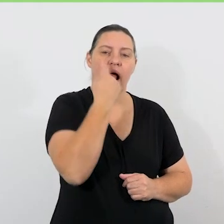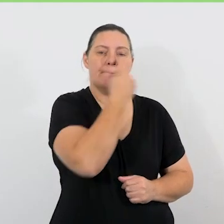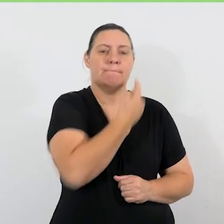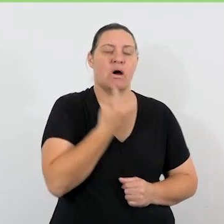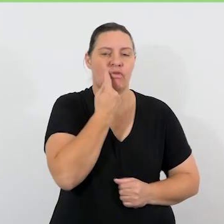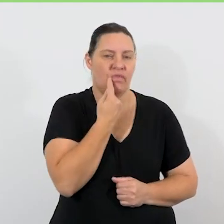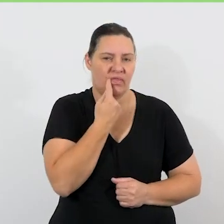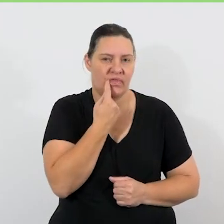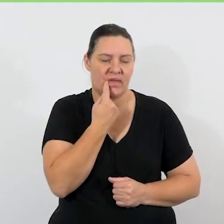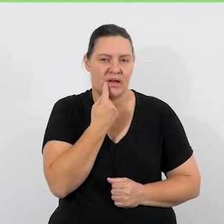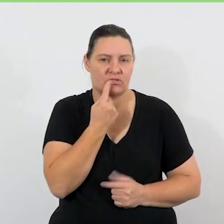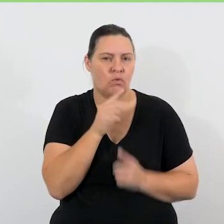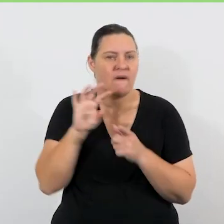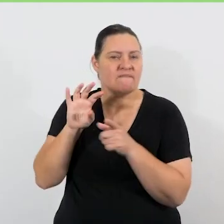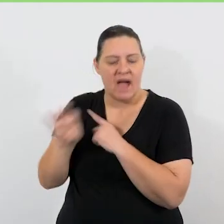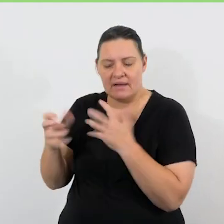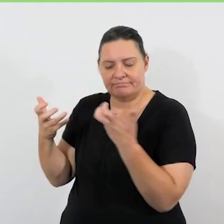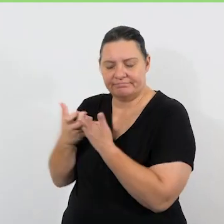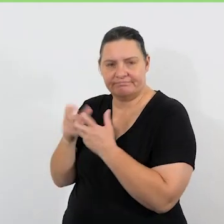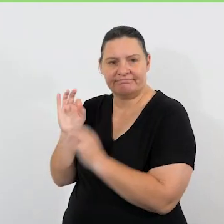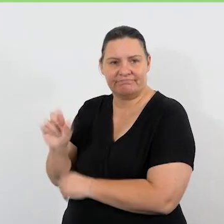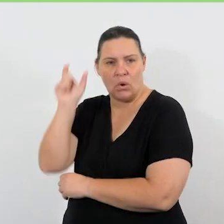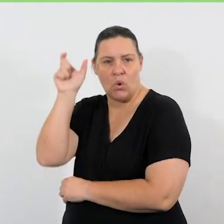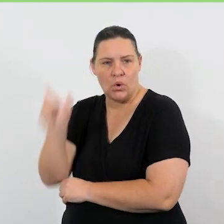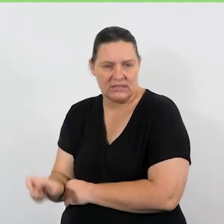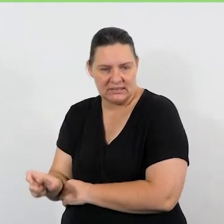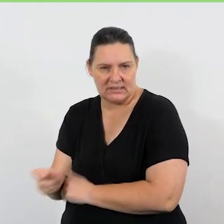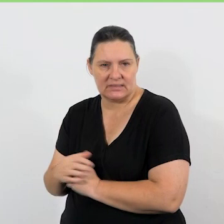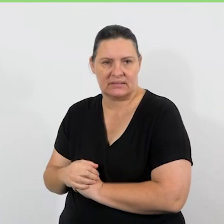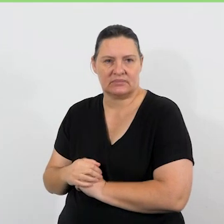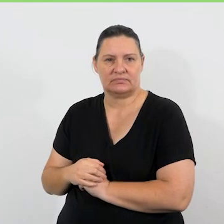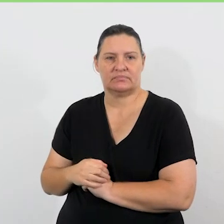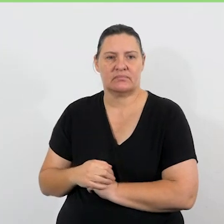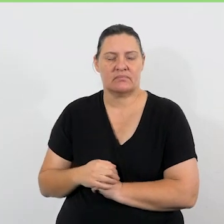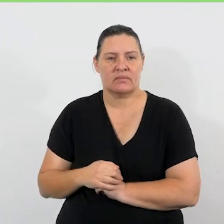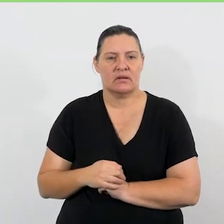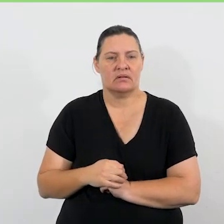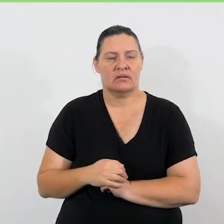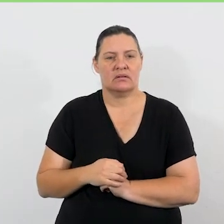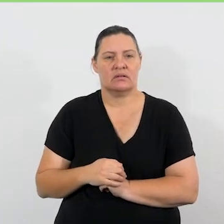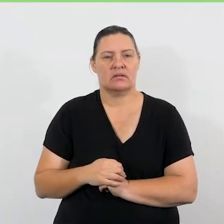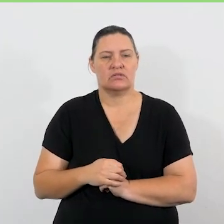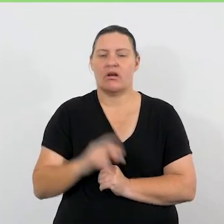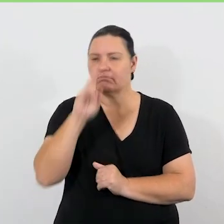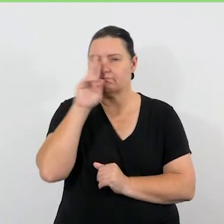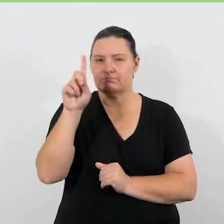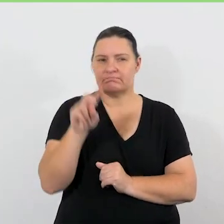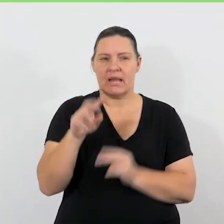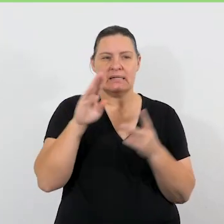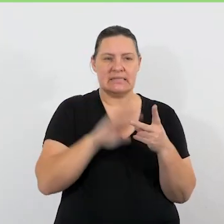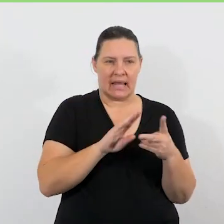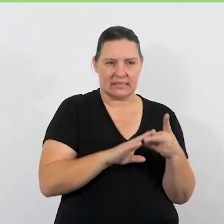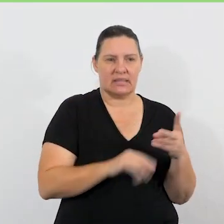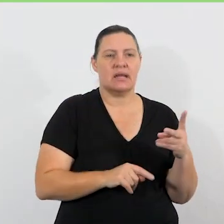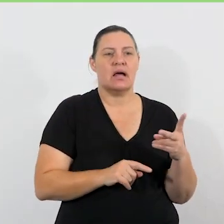the mouth. So obviously we need to find the correct terminology that goes along with this description in column B. The second